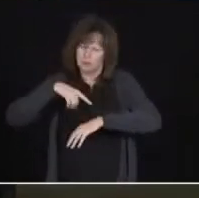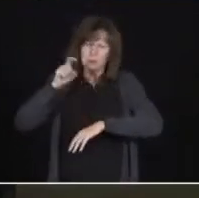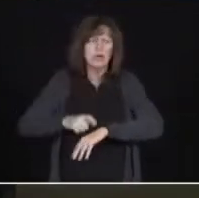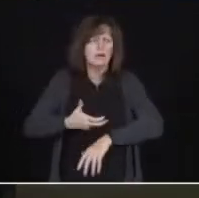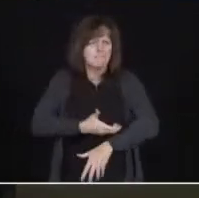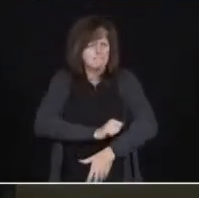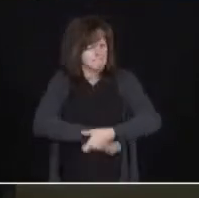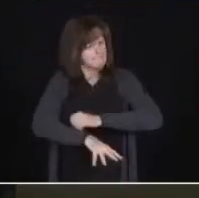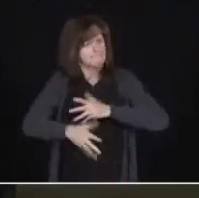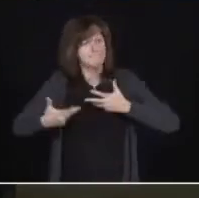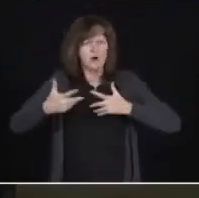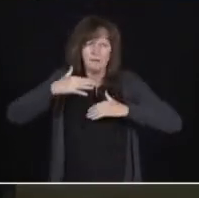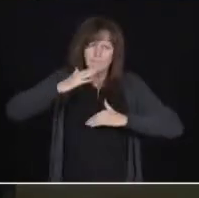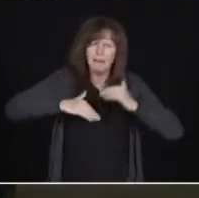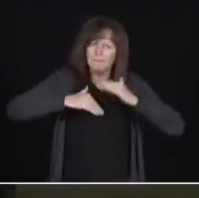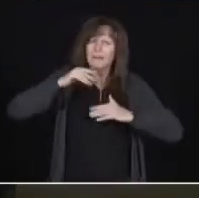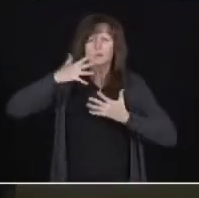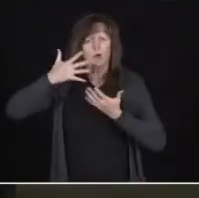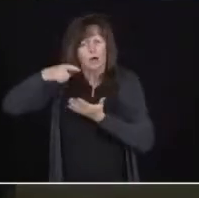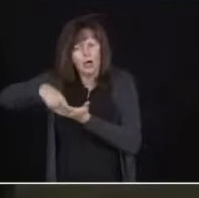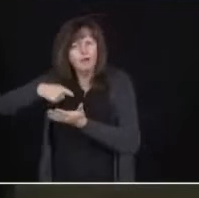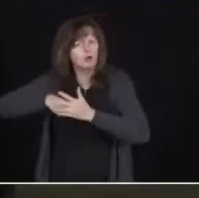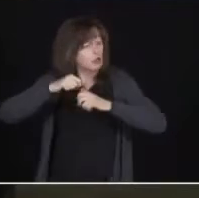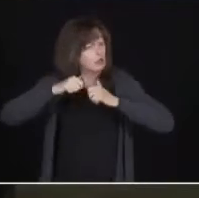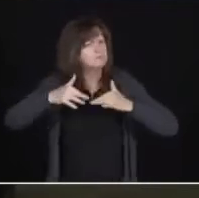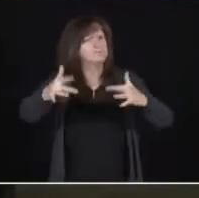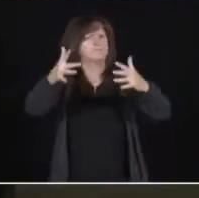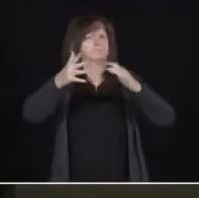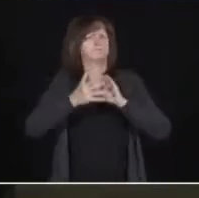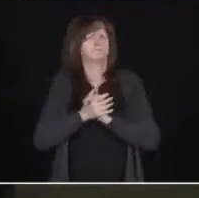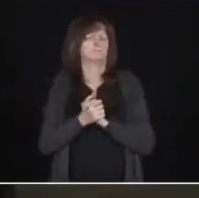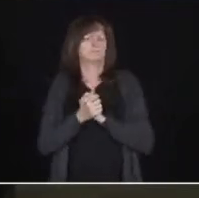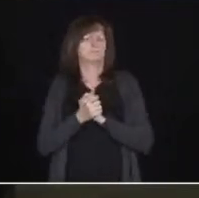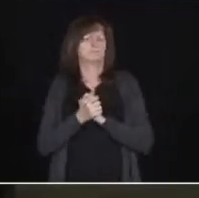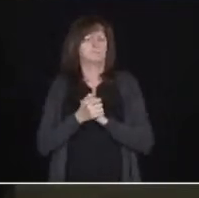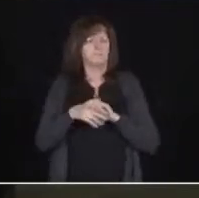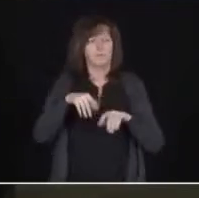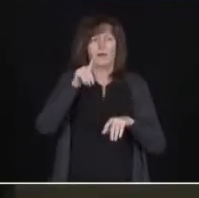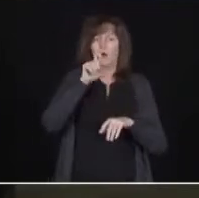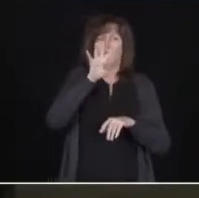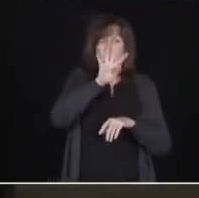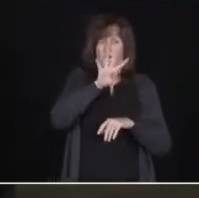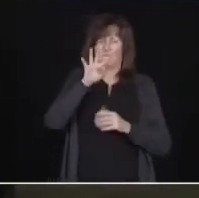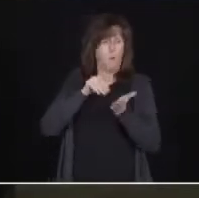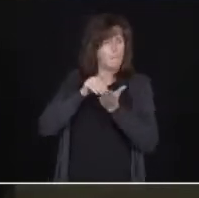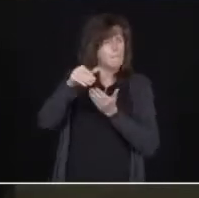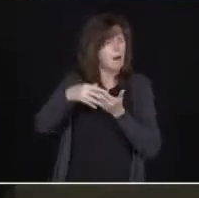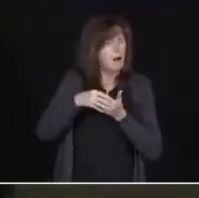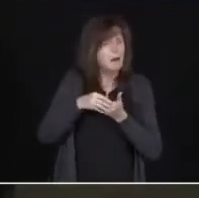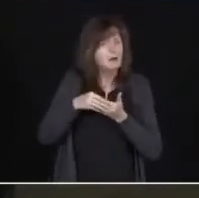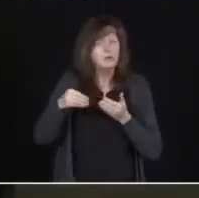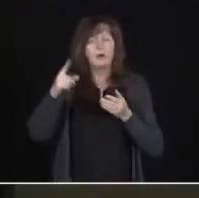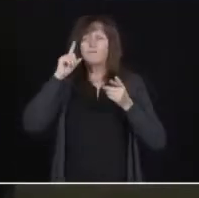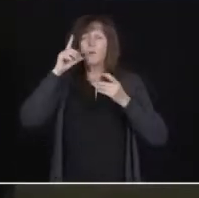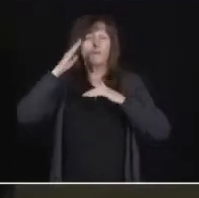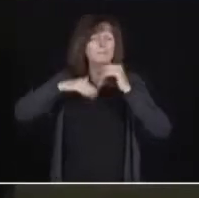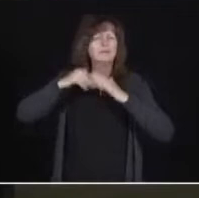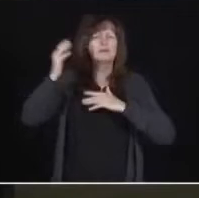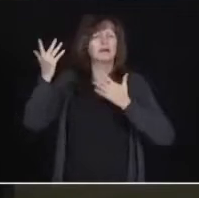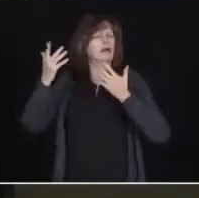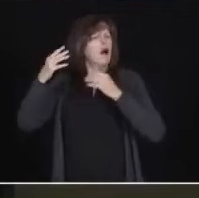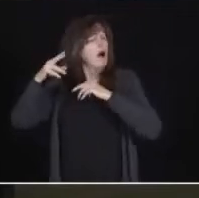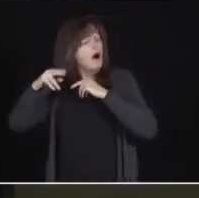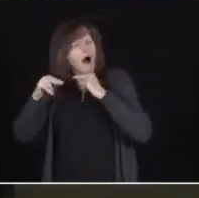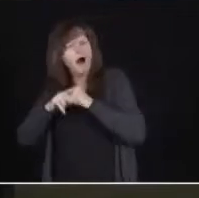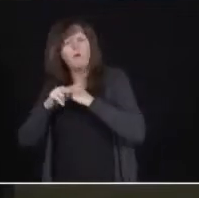a 10-year, $144 billion infrastructure plan. But we need to cut red tape so that we can realize